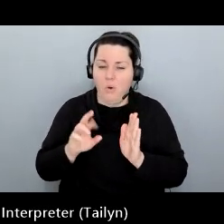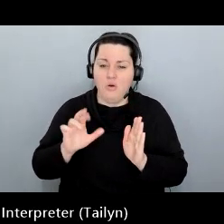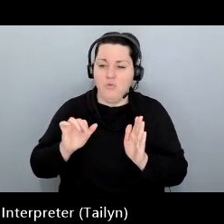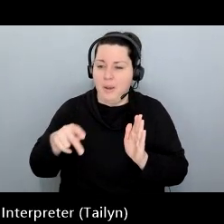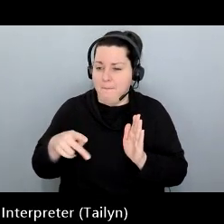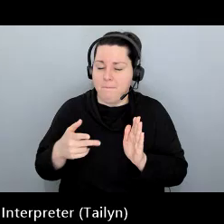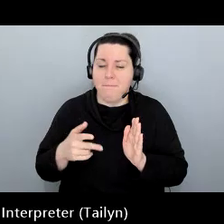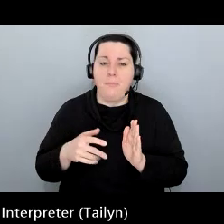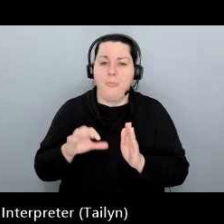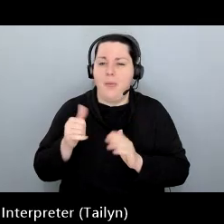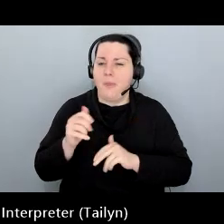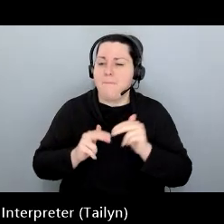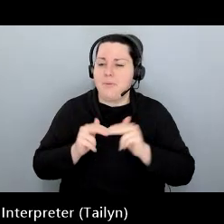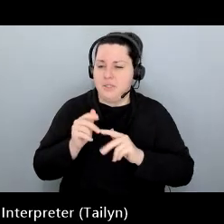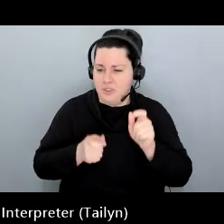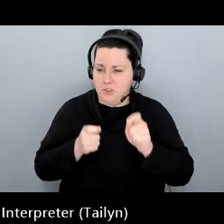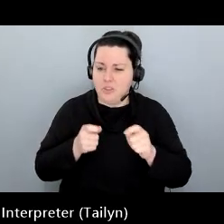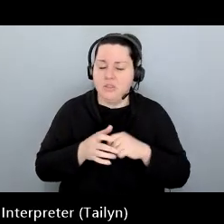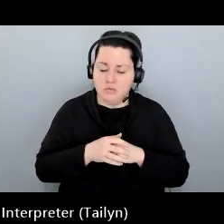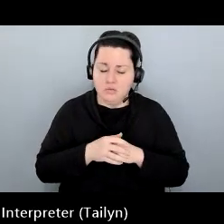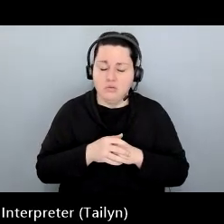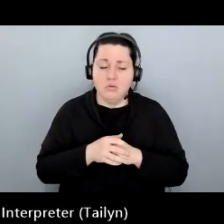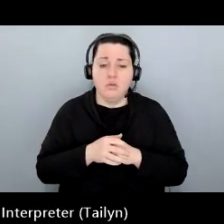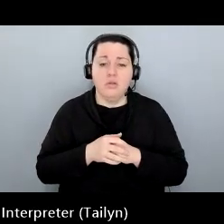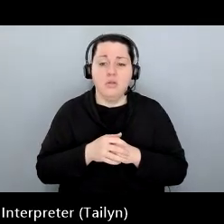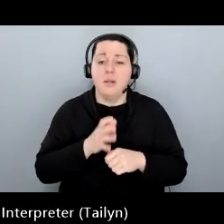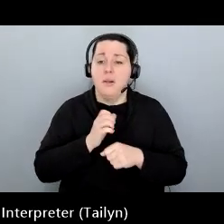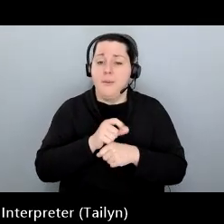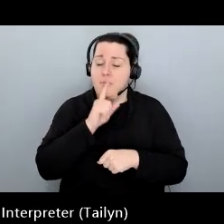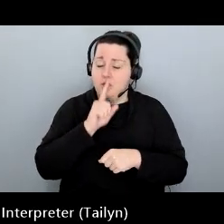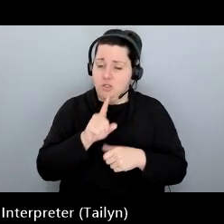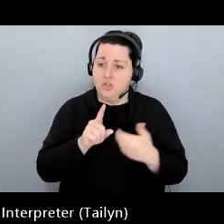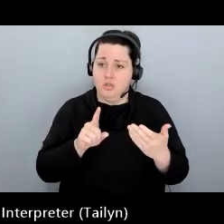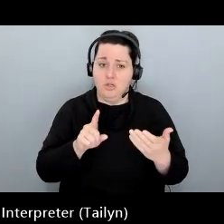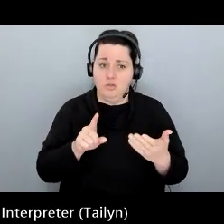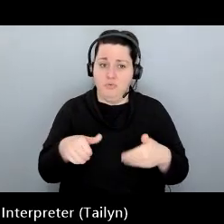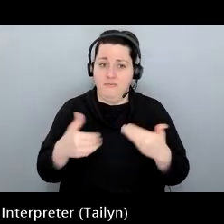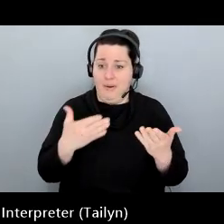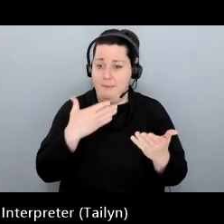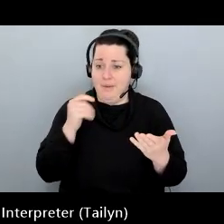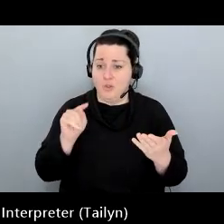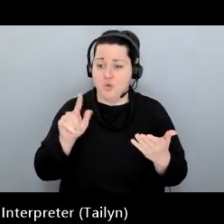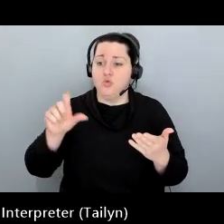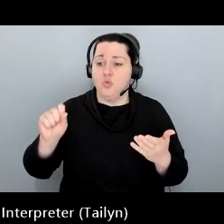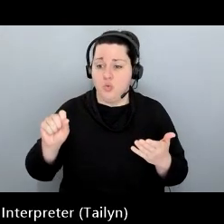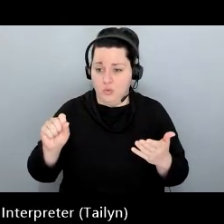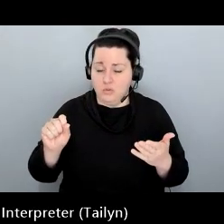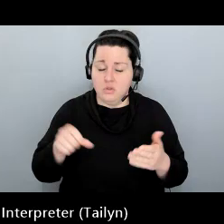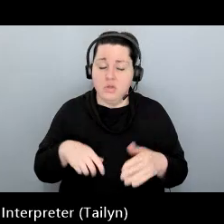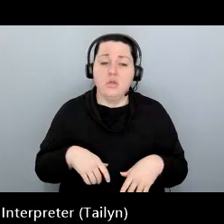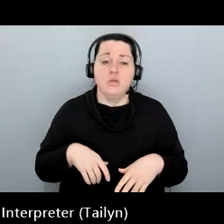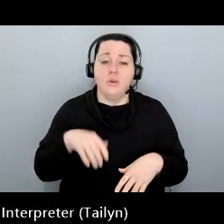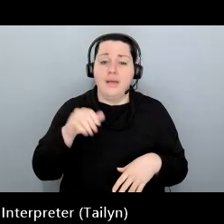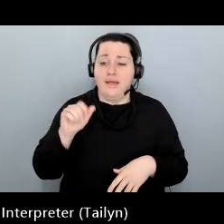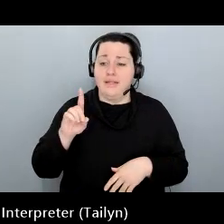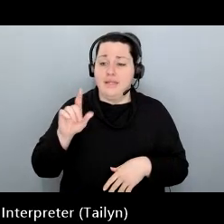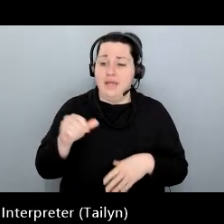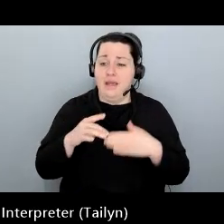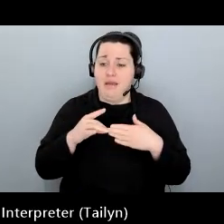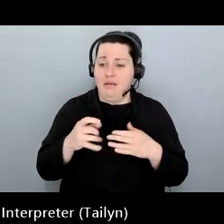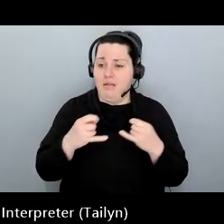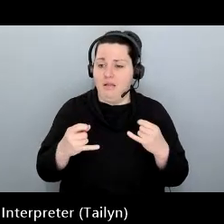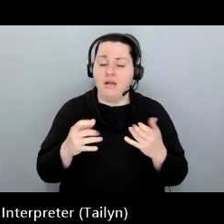building modifications. We want to make sure that we are giving you the best tools possible. So, ADA guidelines on